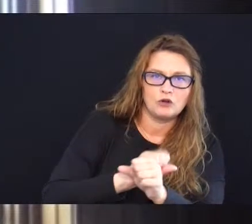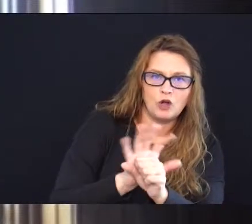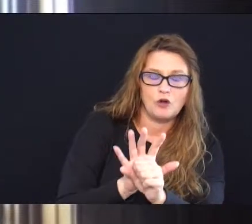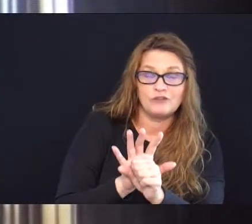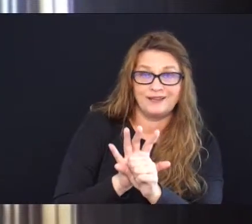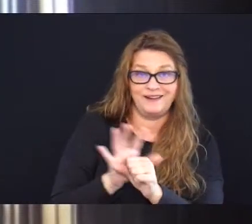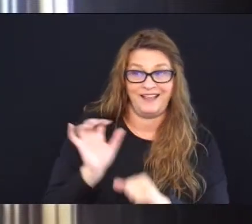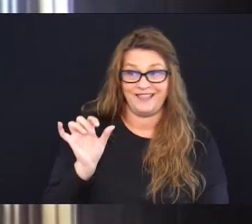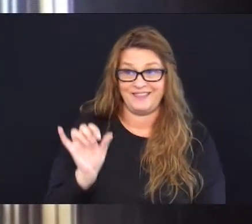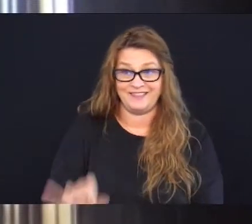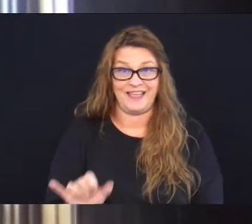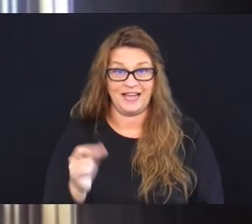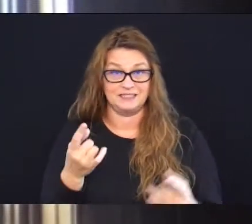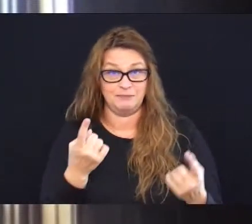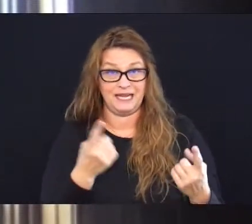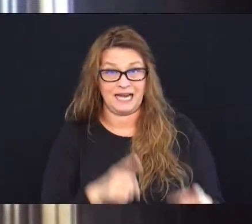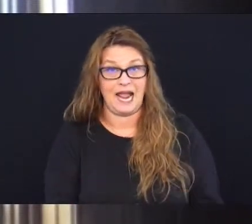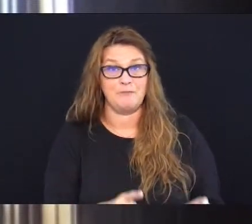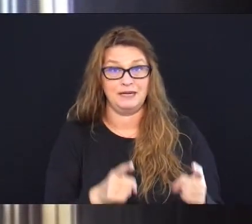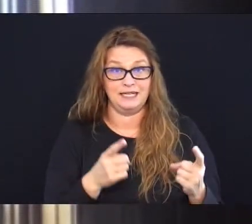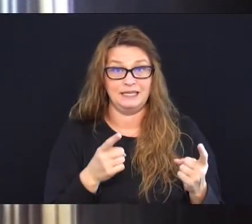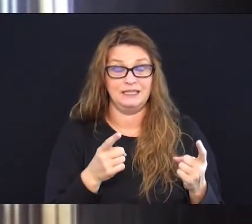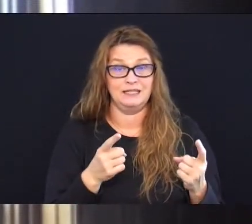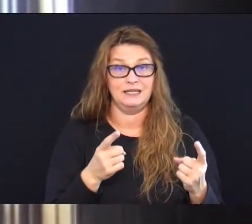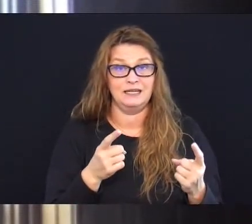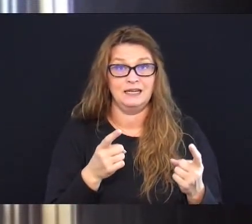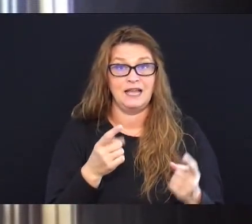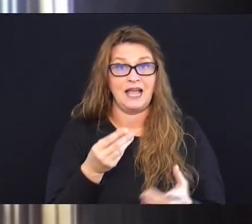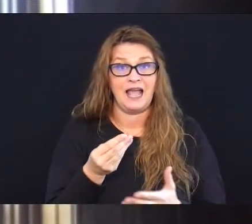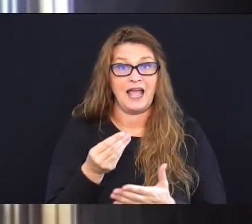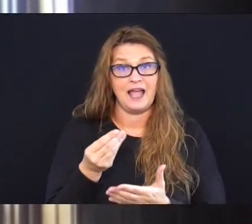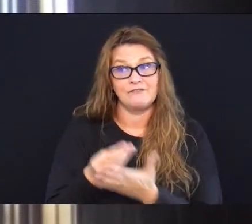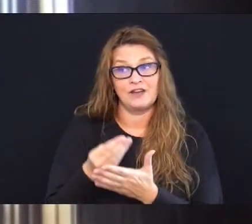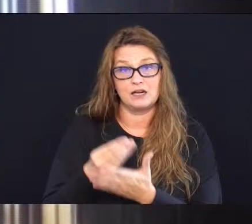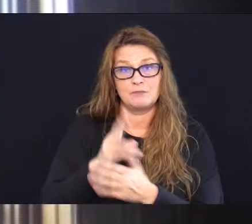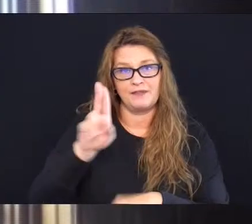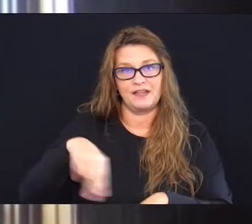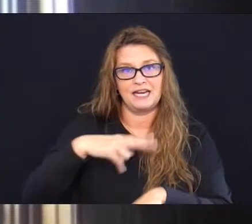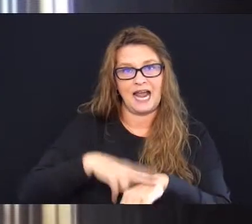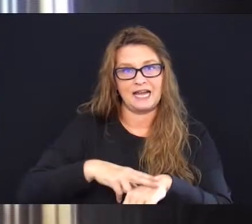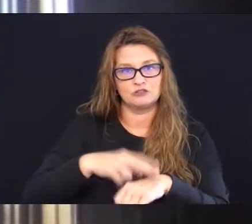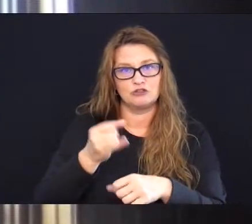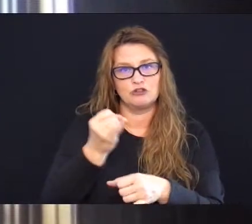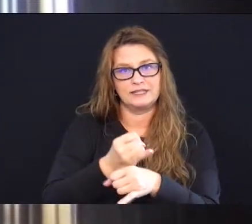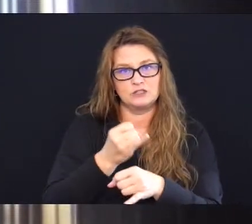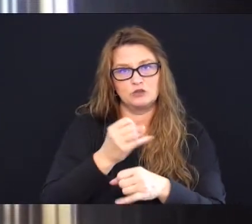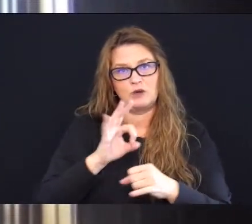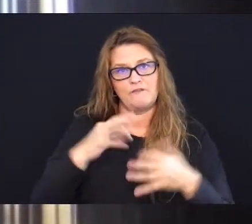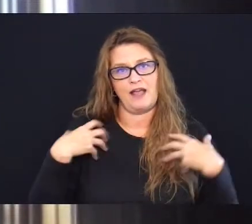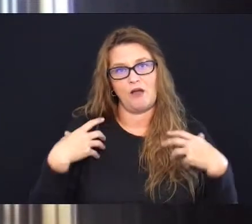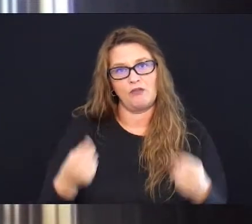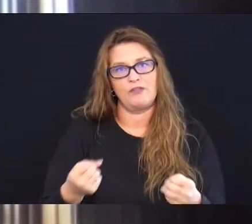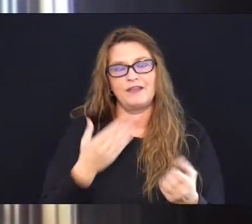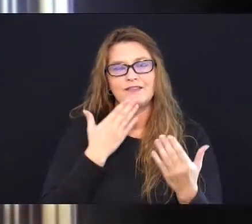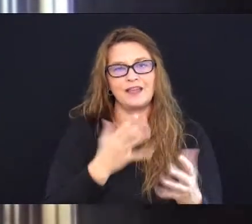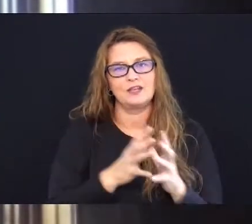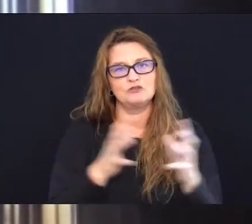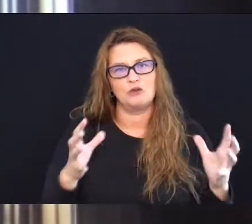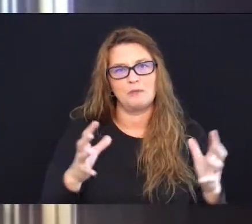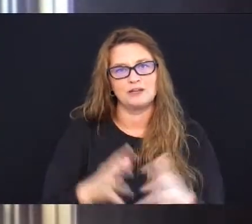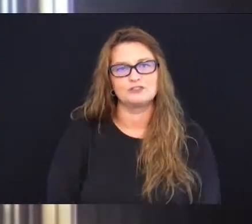being organized and funded by places like the National Institutes of Health. So thanks for your question.